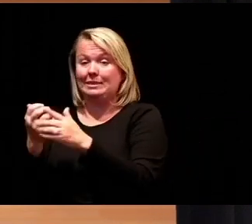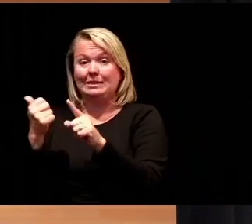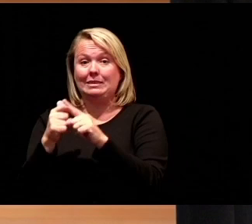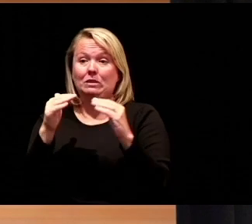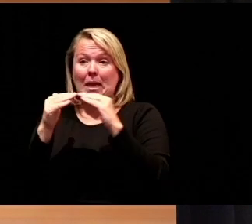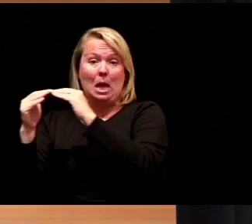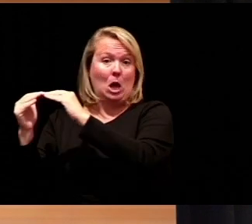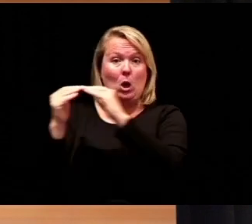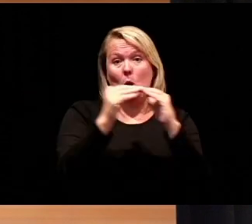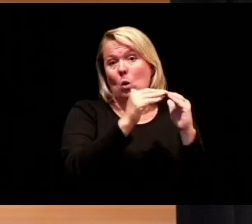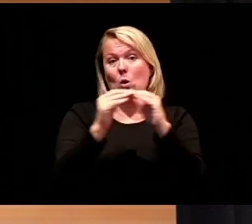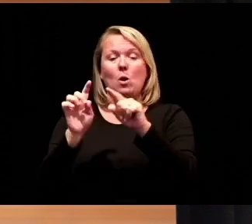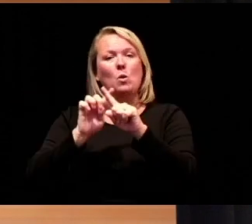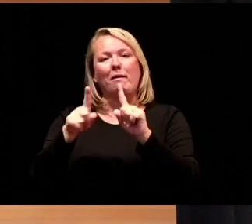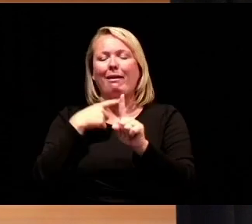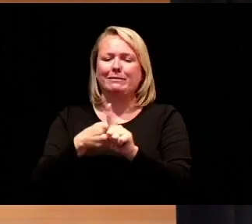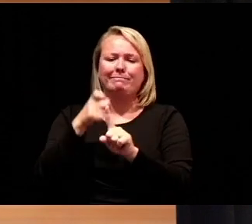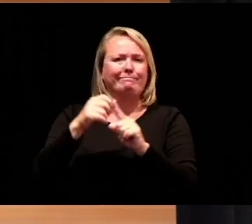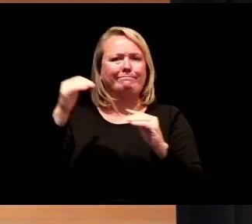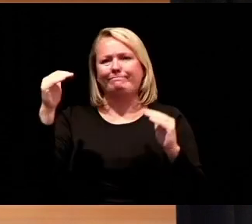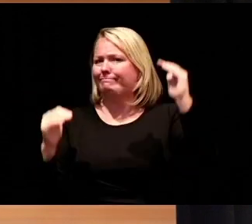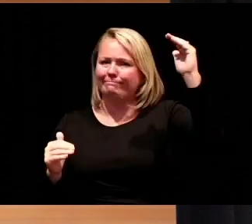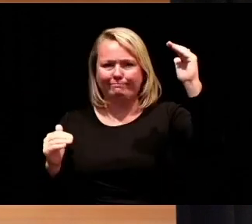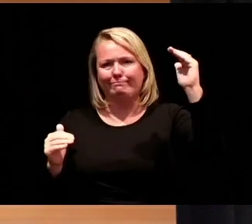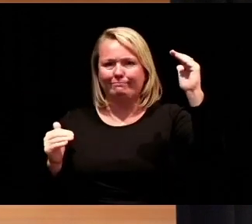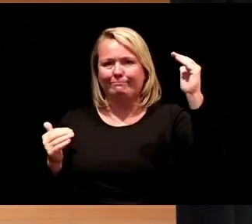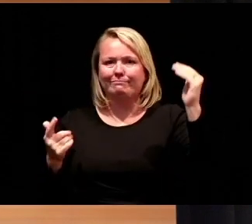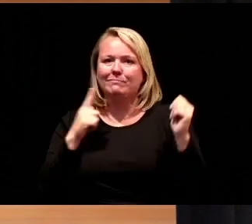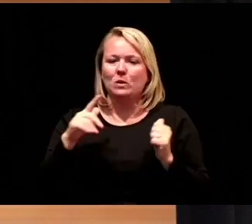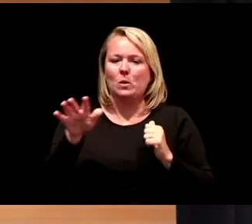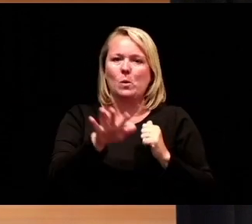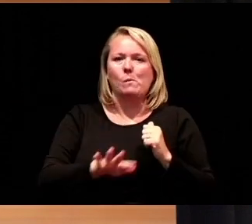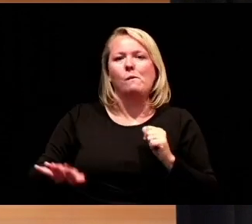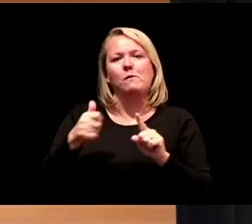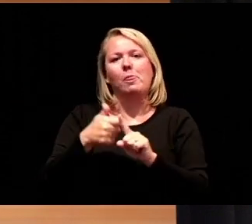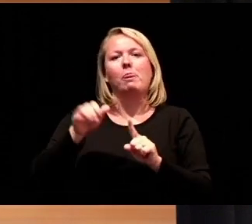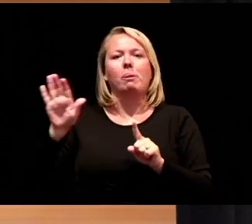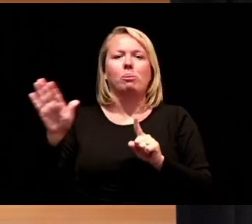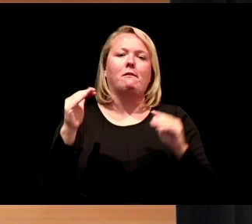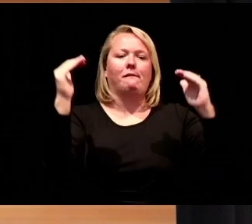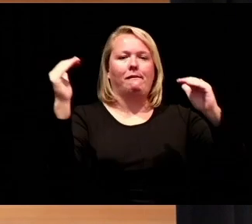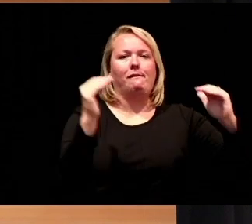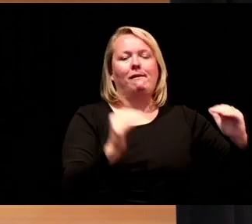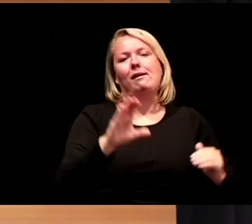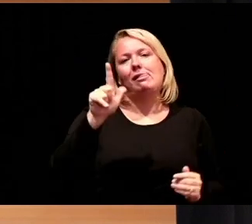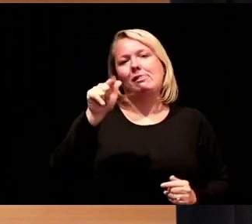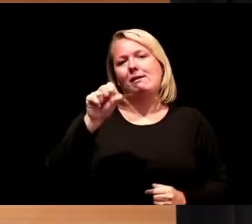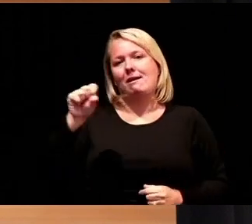as loitering, panhandling, living in vehicles. Some places make that illegal.